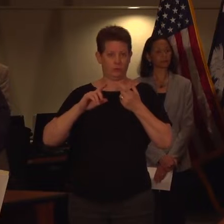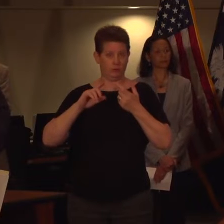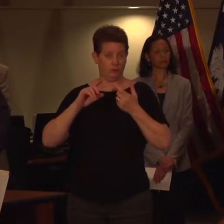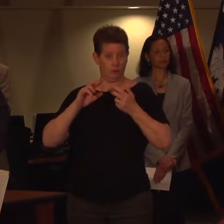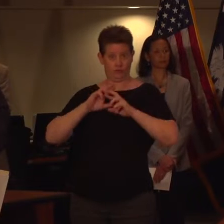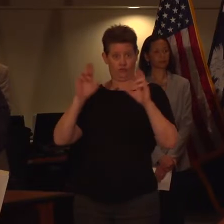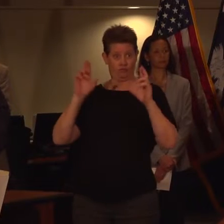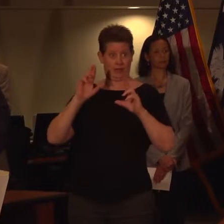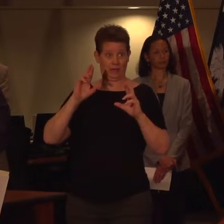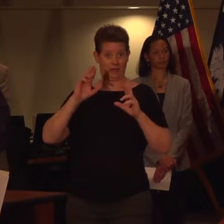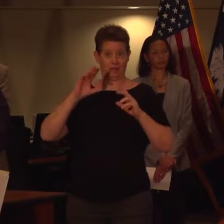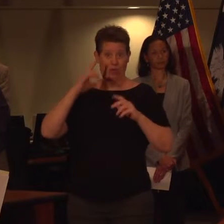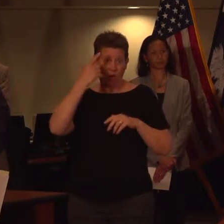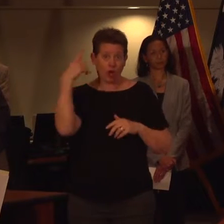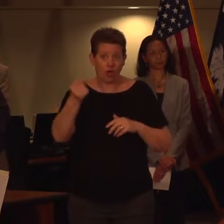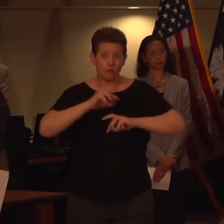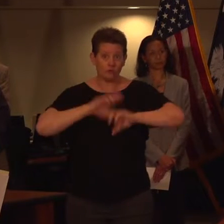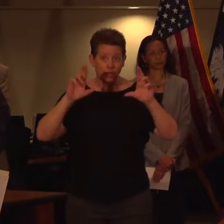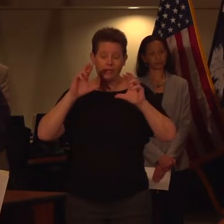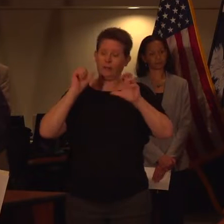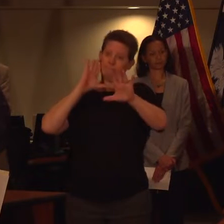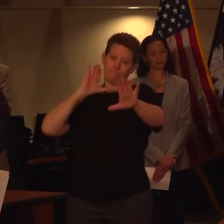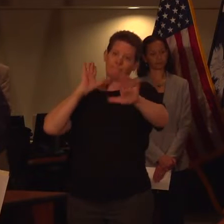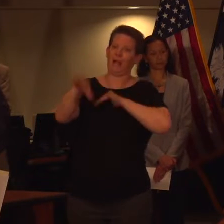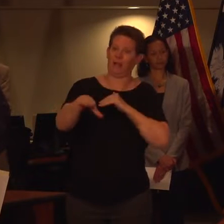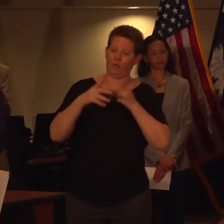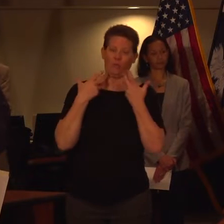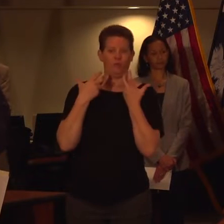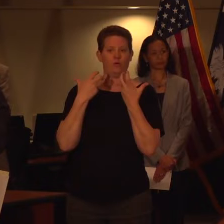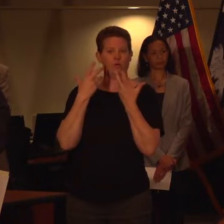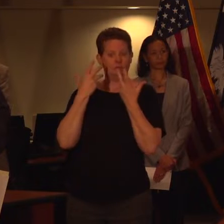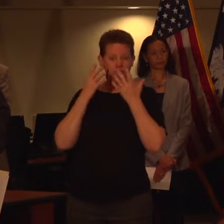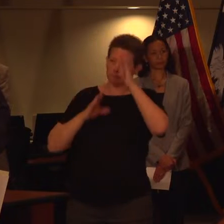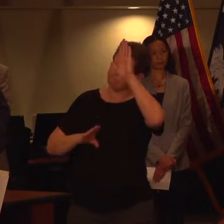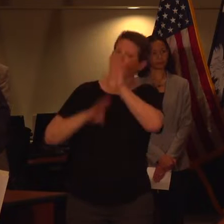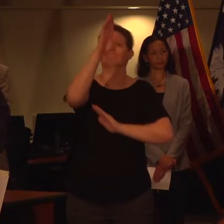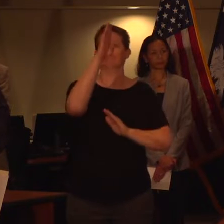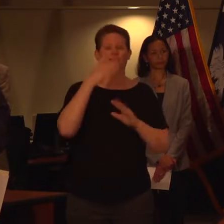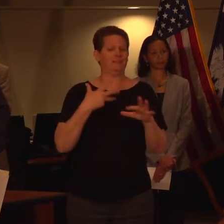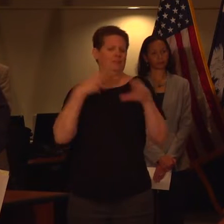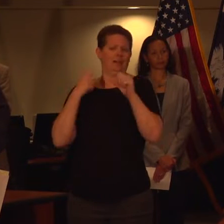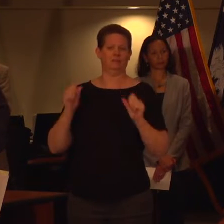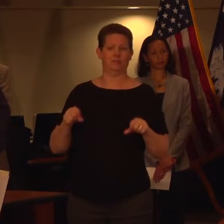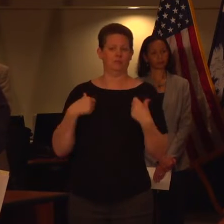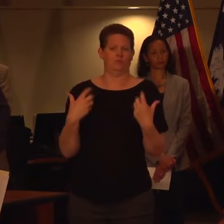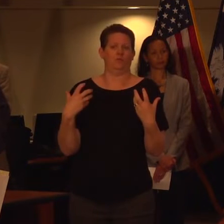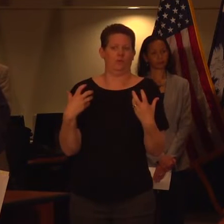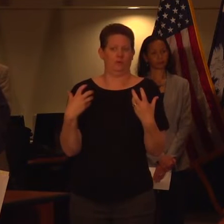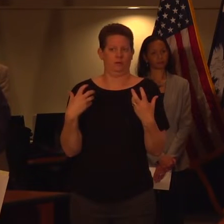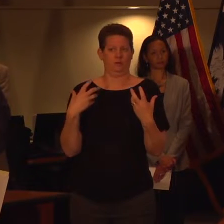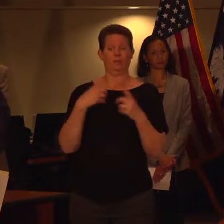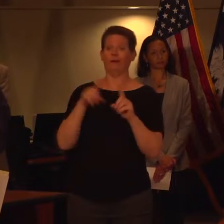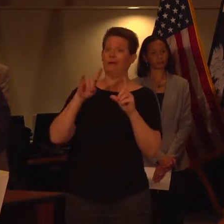the green flag, when the green light comes up. We have to be able to accelerate as fast as we can and as